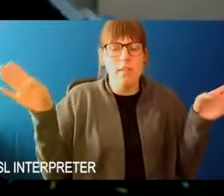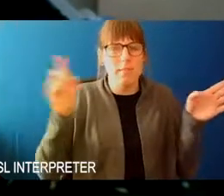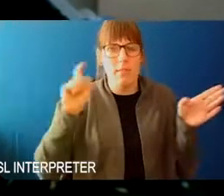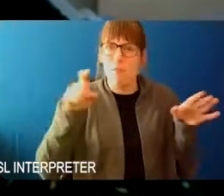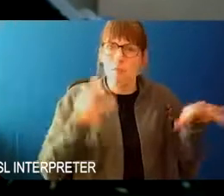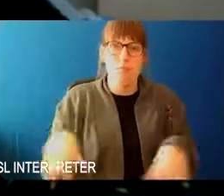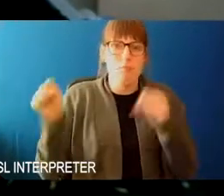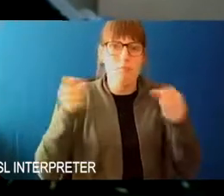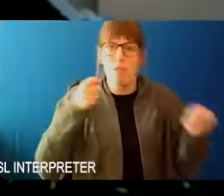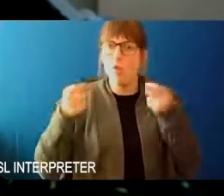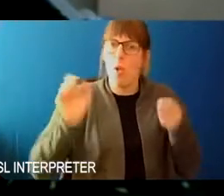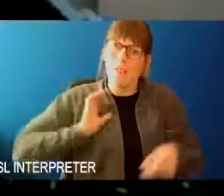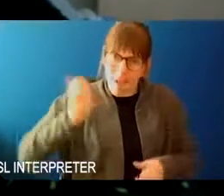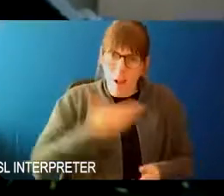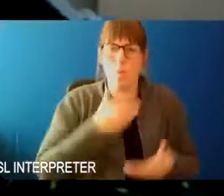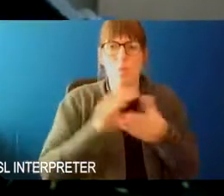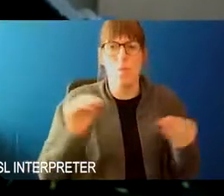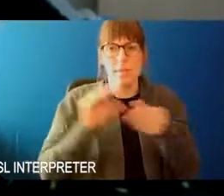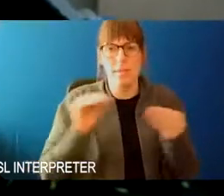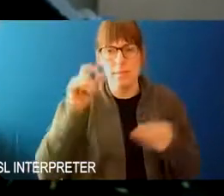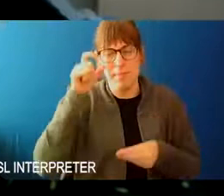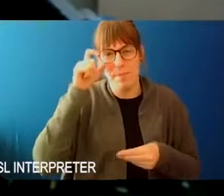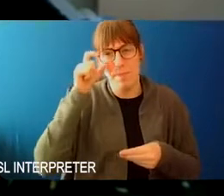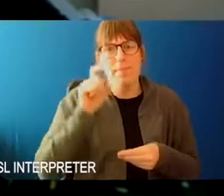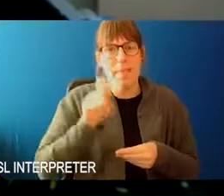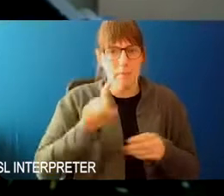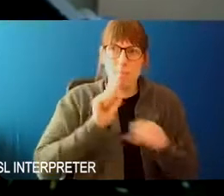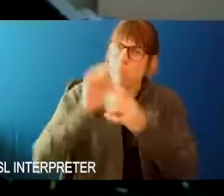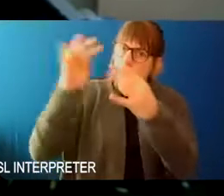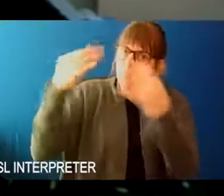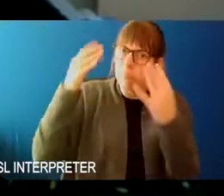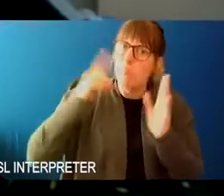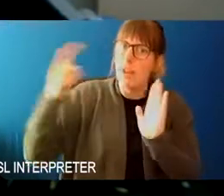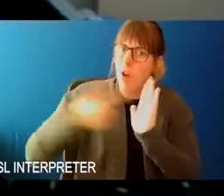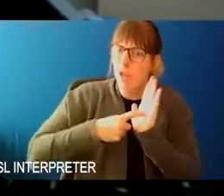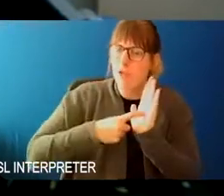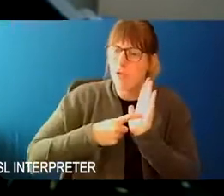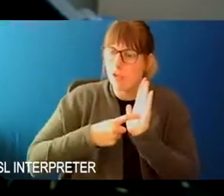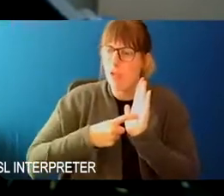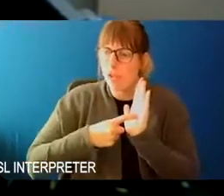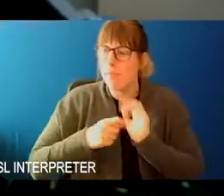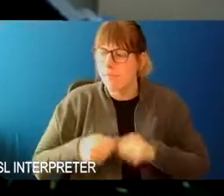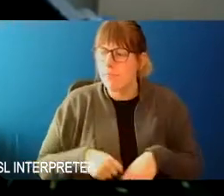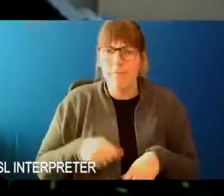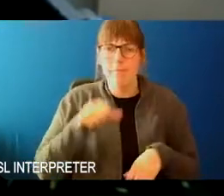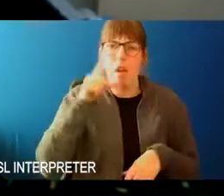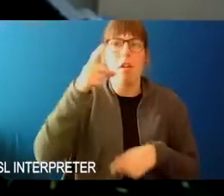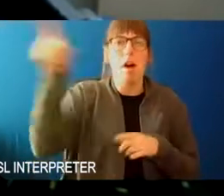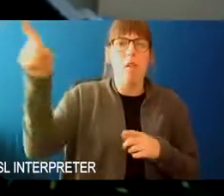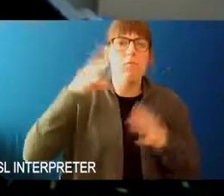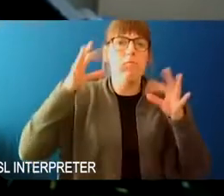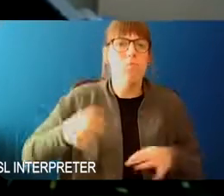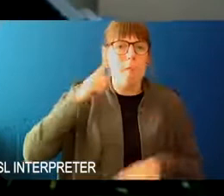that's not enough. You need to take control of the narrative. You need to be heard and not let